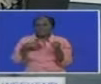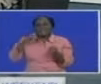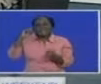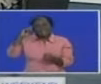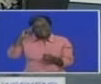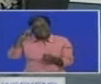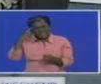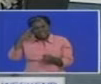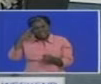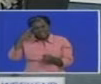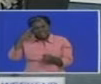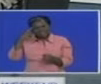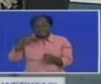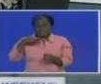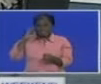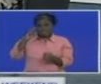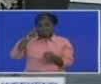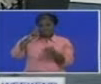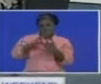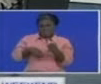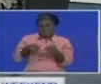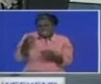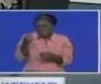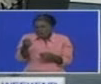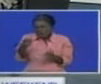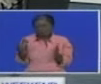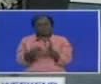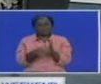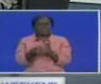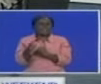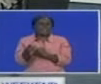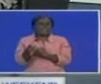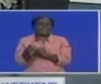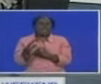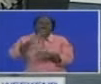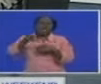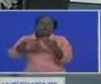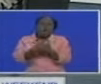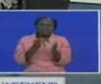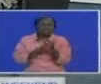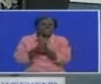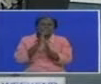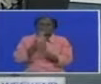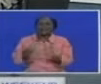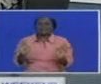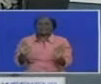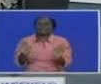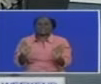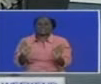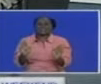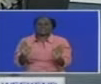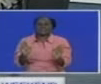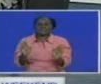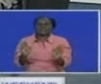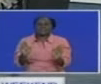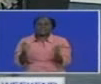And what I see myself is a small hiccup here. We are overexcited about our assertiveness,